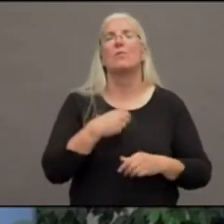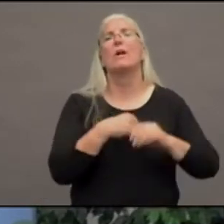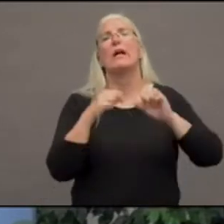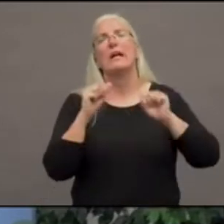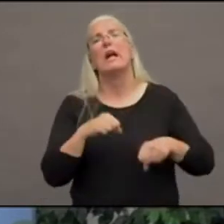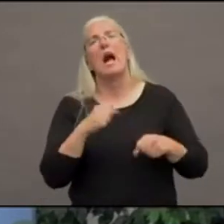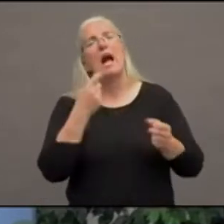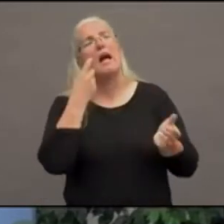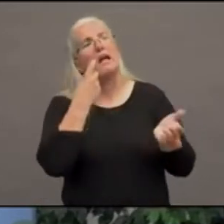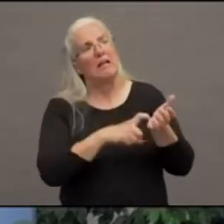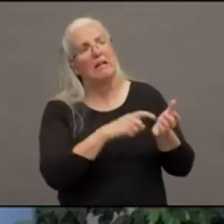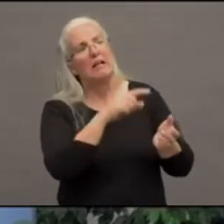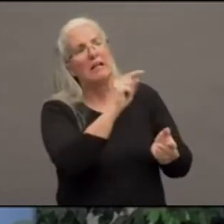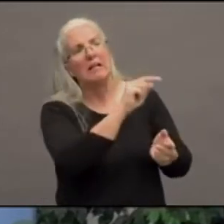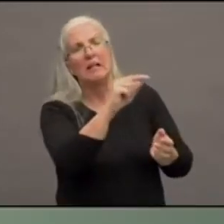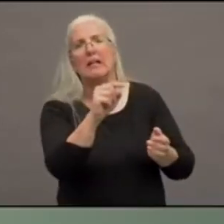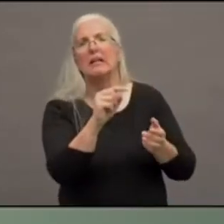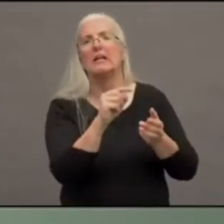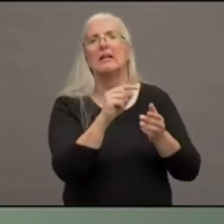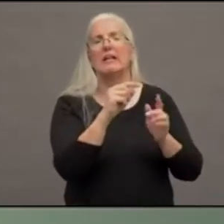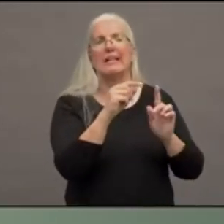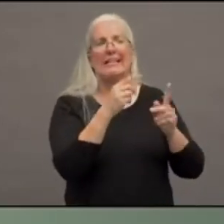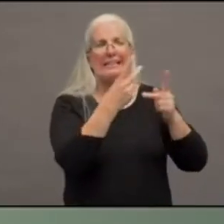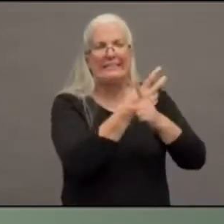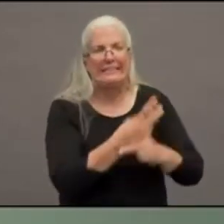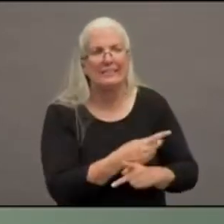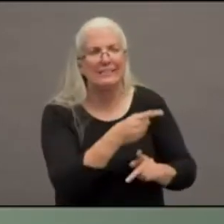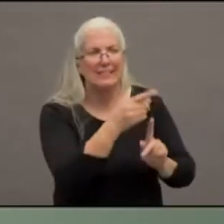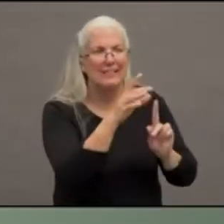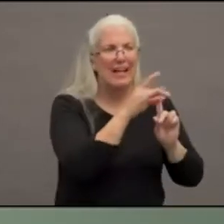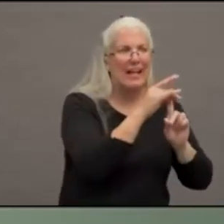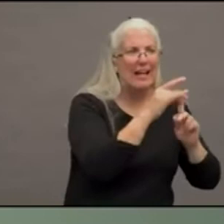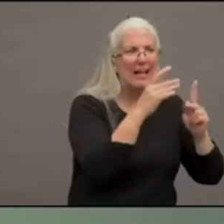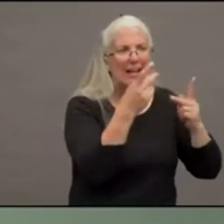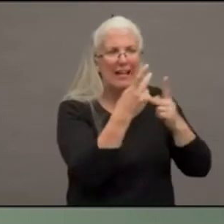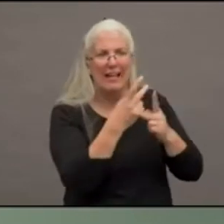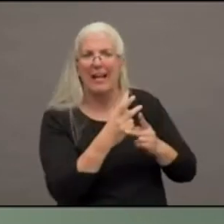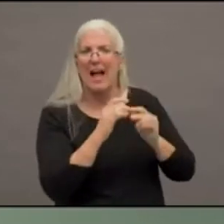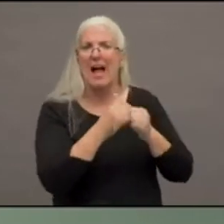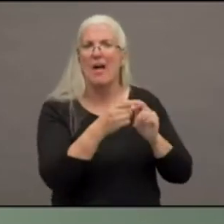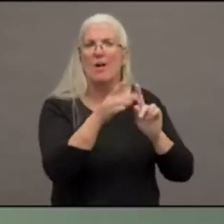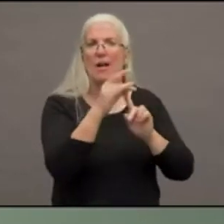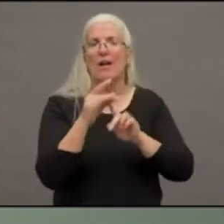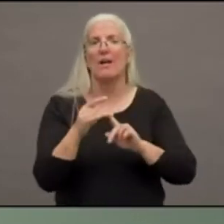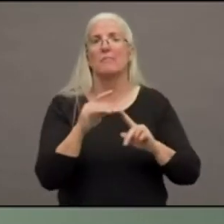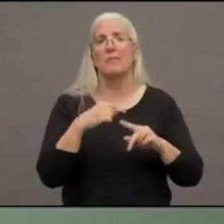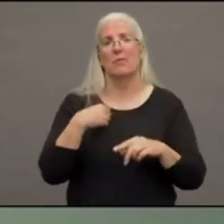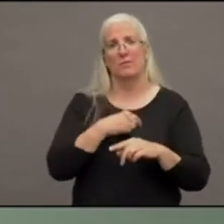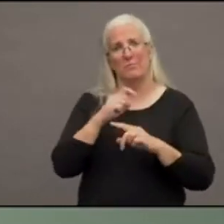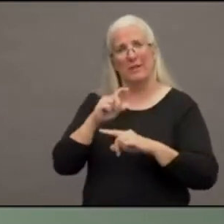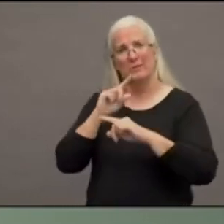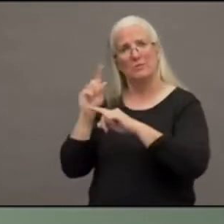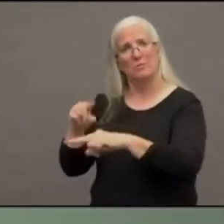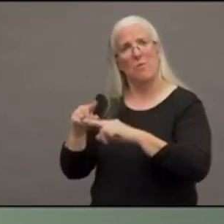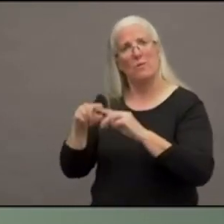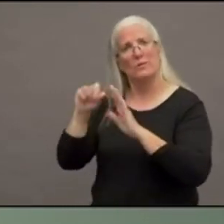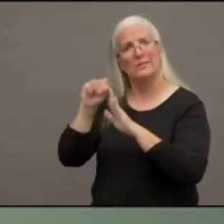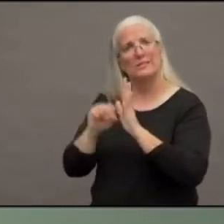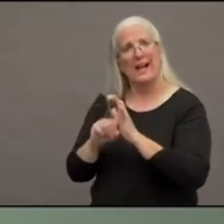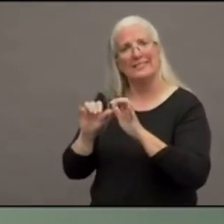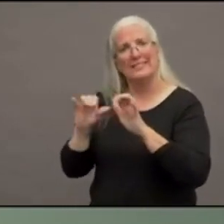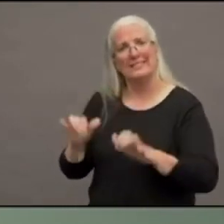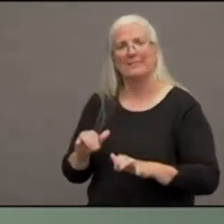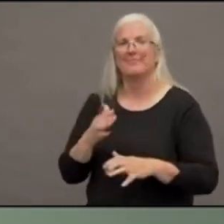cases, the way the case reports come in through the state system, you know, that's not readily apparent. But having